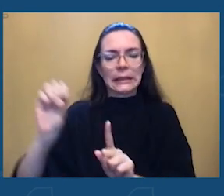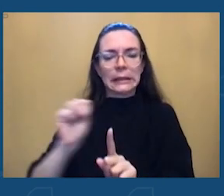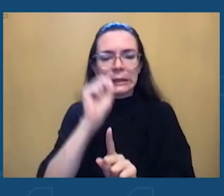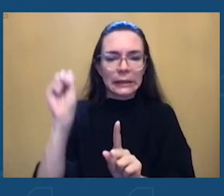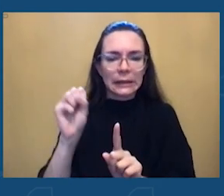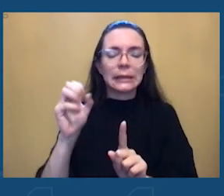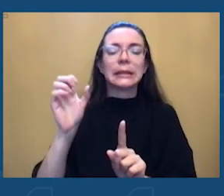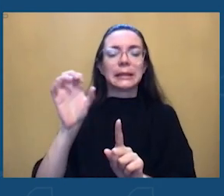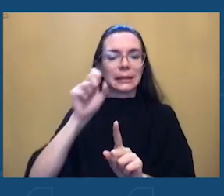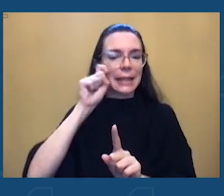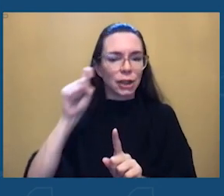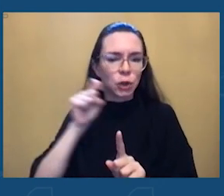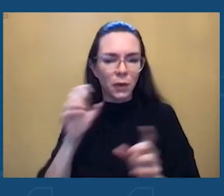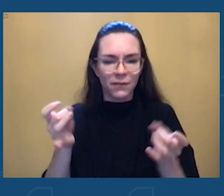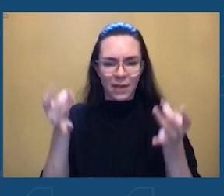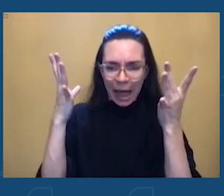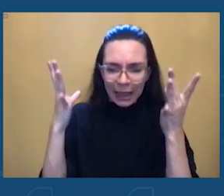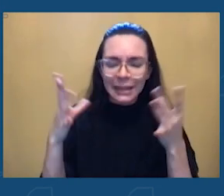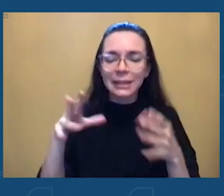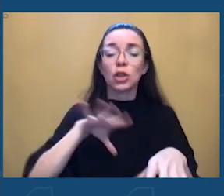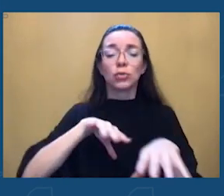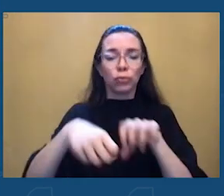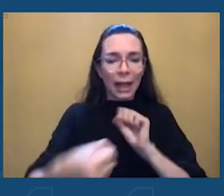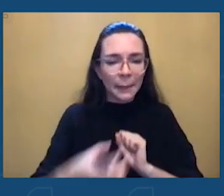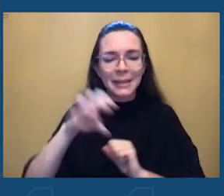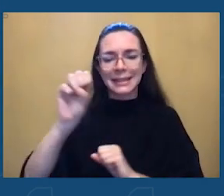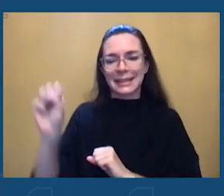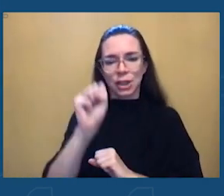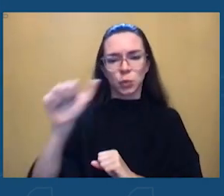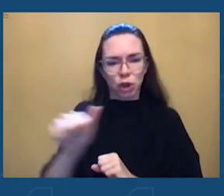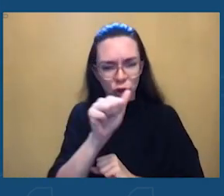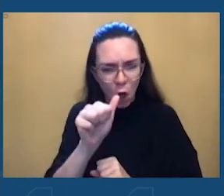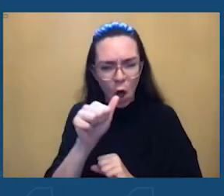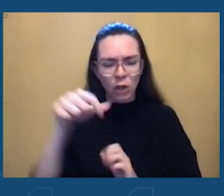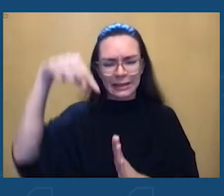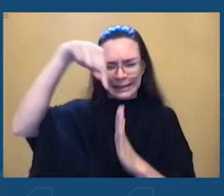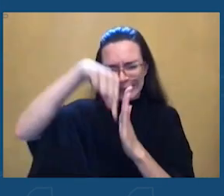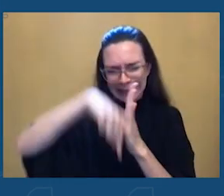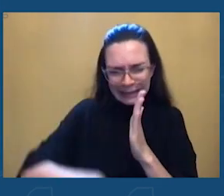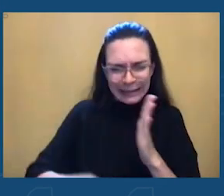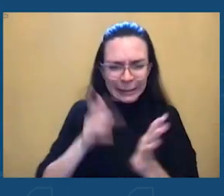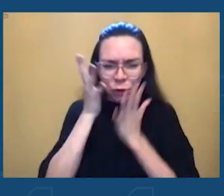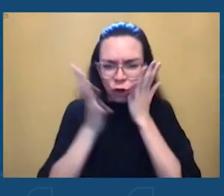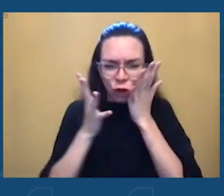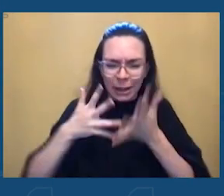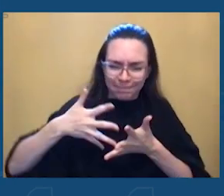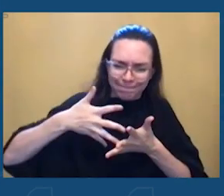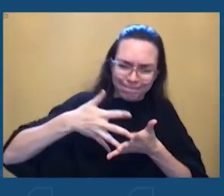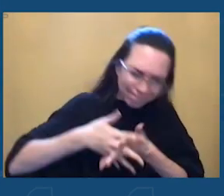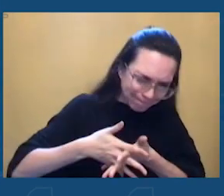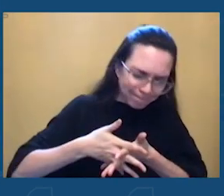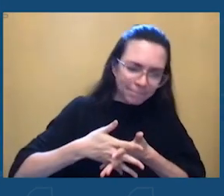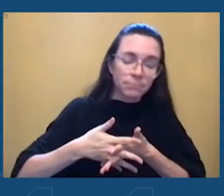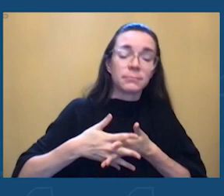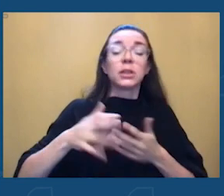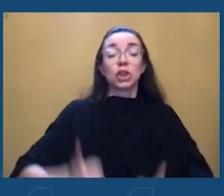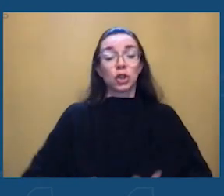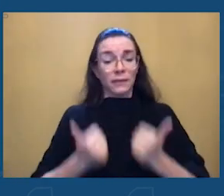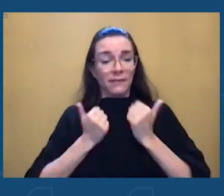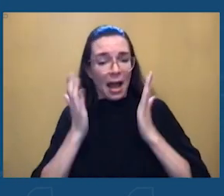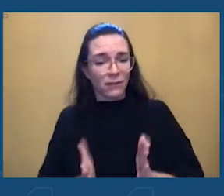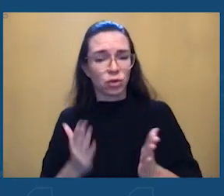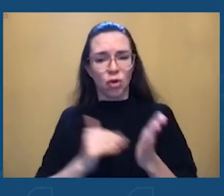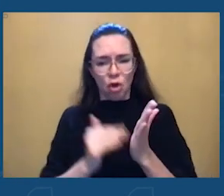and sexual assault cause deep shame. Survivors are routinely blamed and